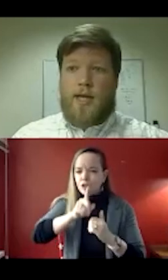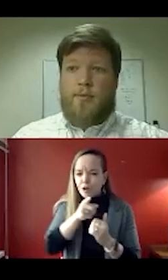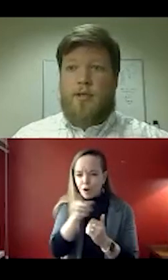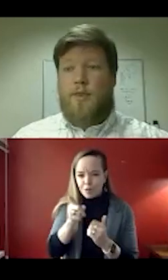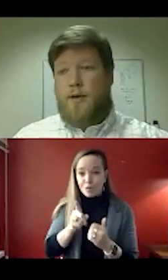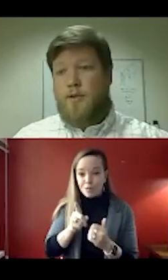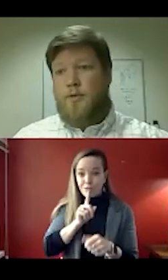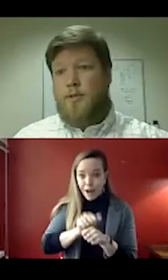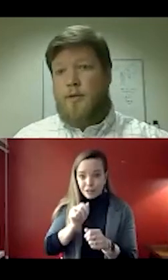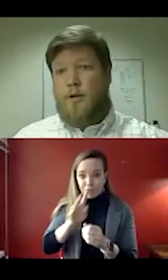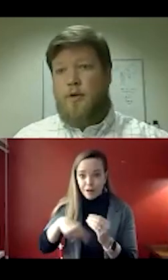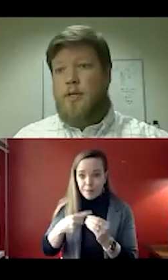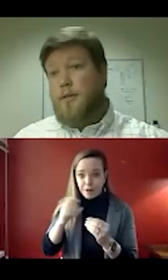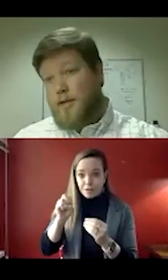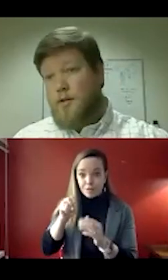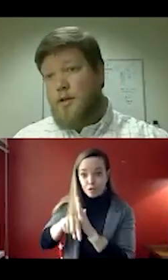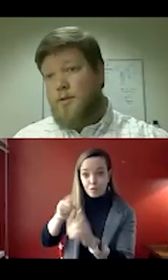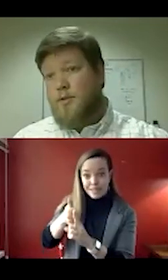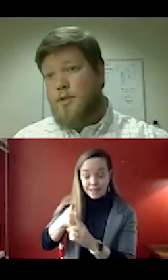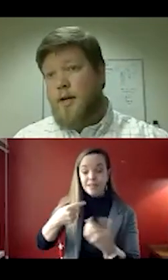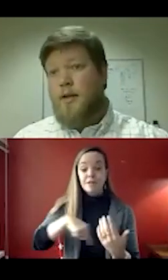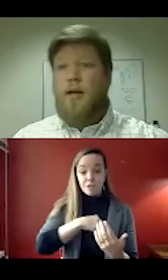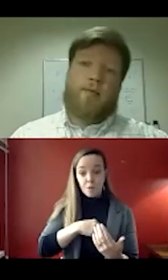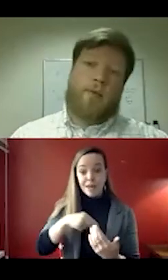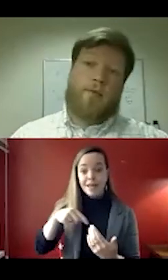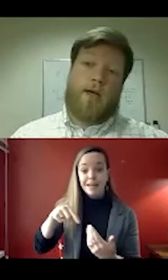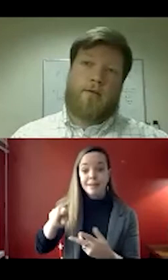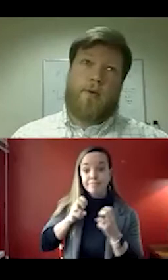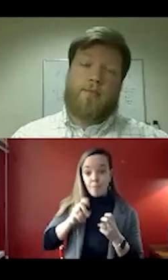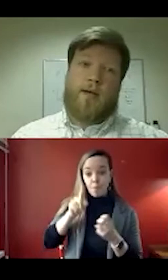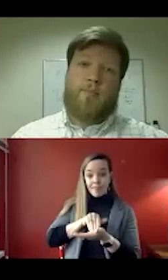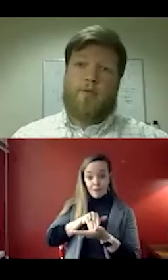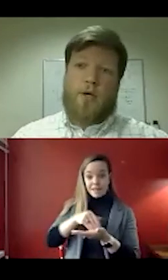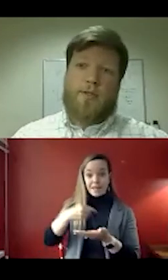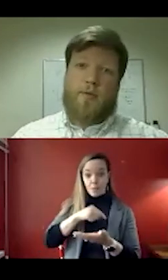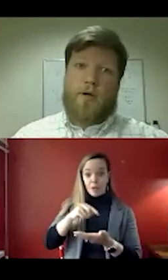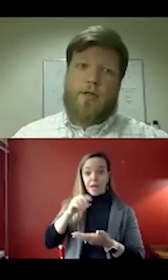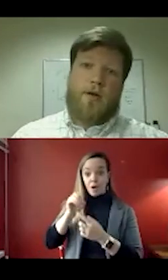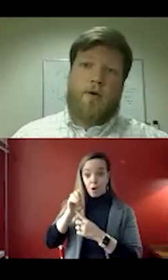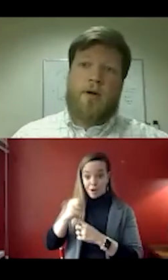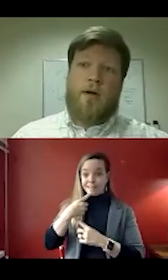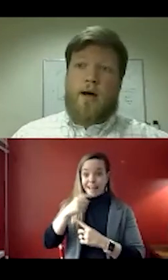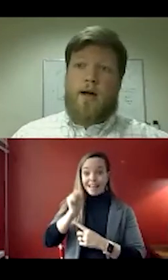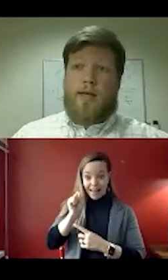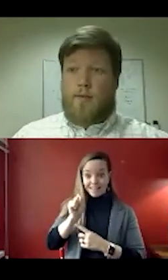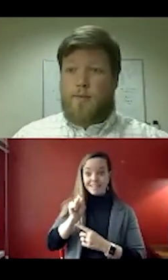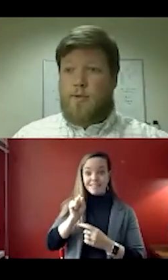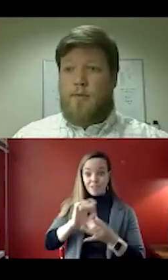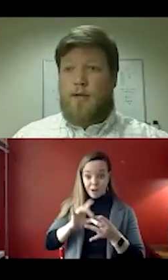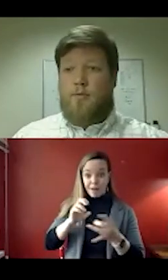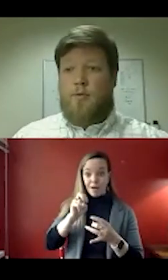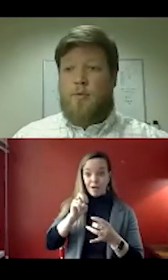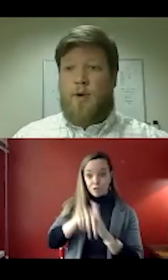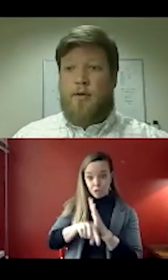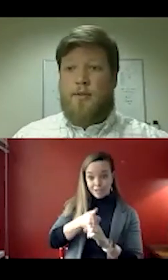random sample of 1,000 posts that were coded yes, talking about suicide, and a random sample of posts that were coded no, gave them to an